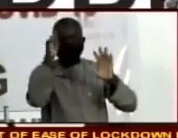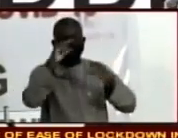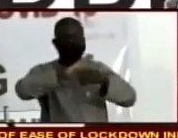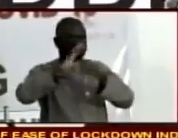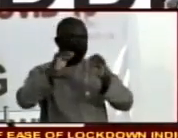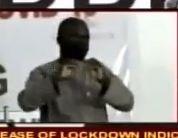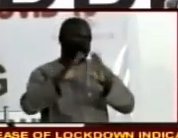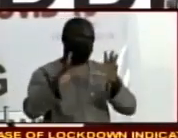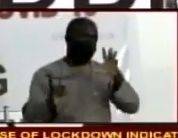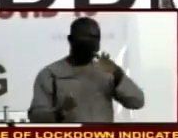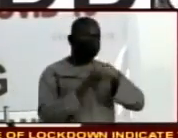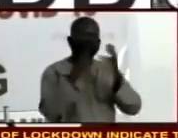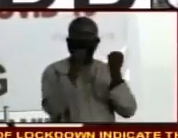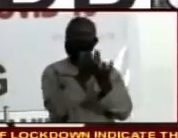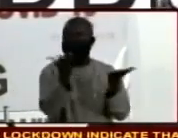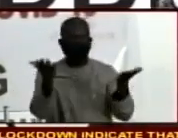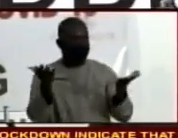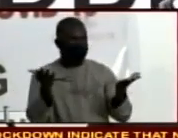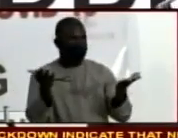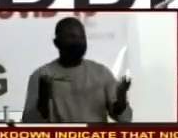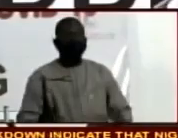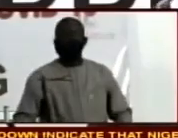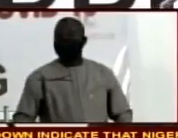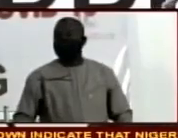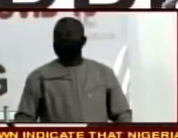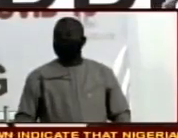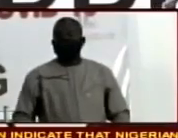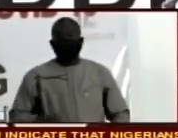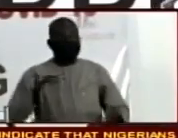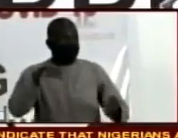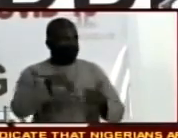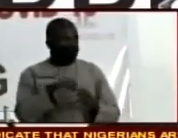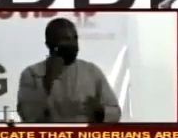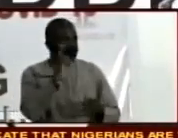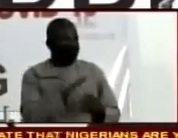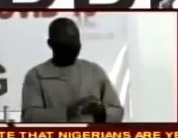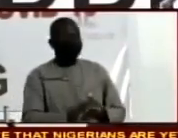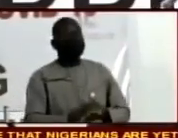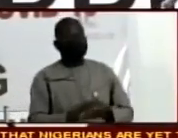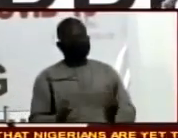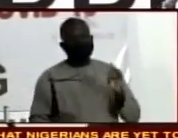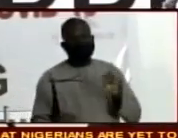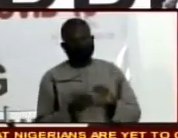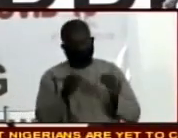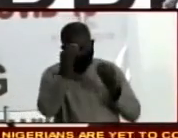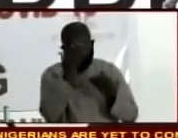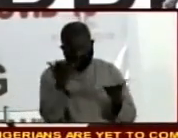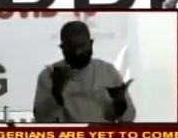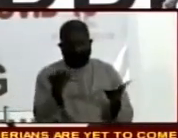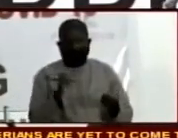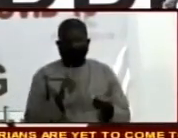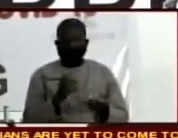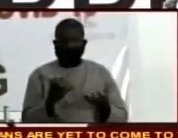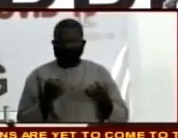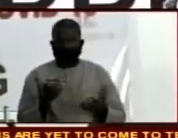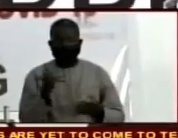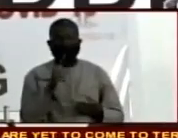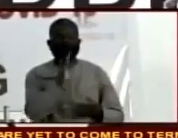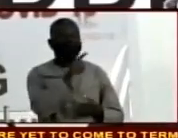phase. In terms of additional information, I just wanted to let the public know of our website, which